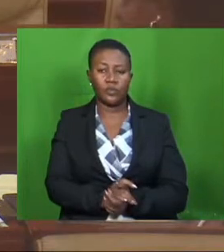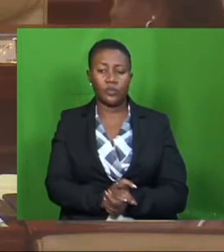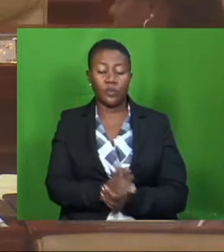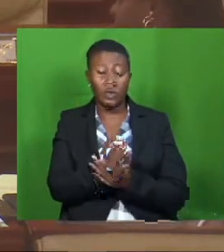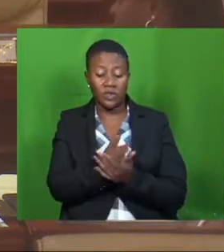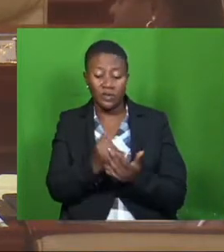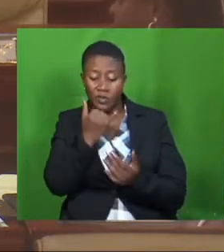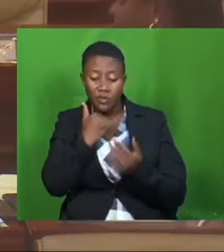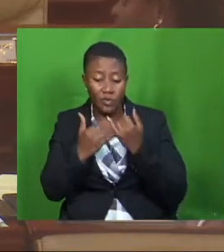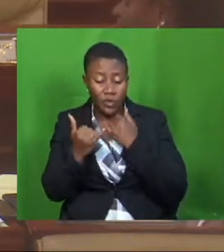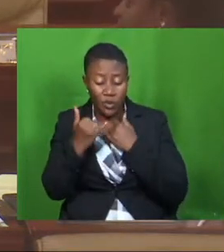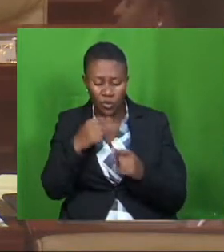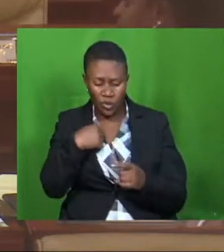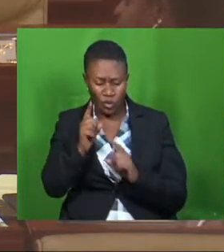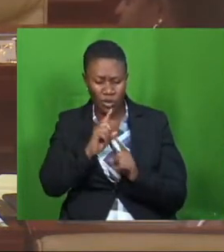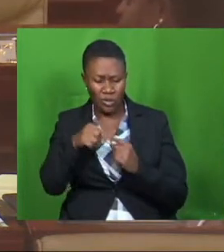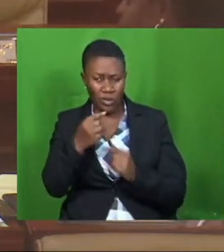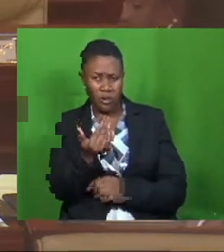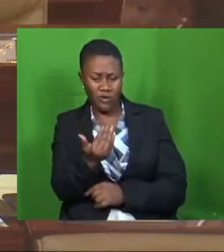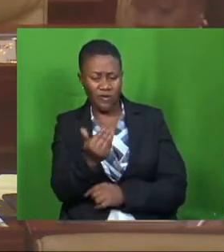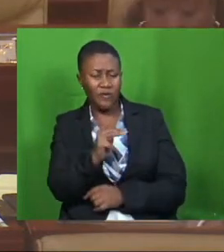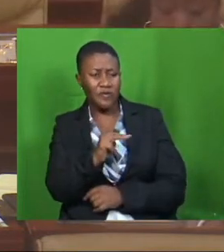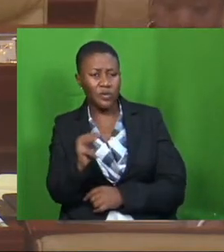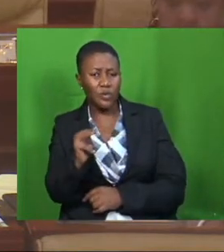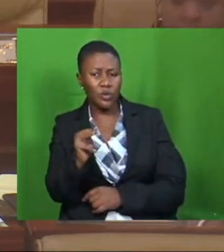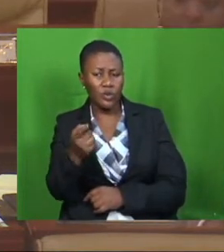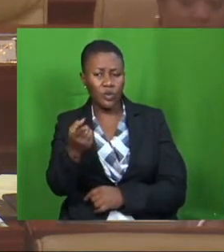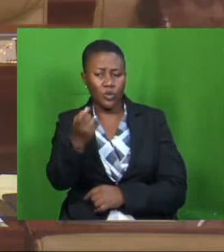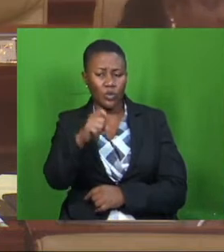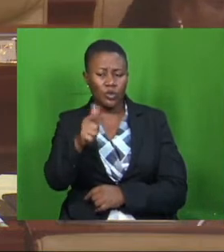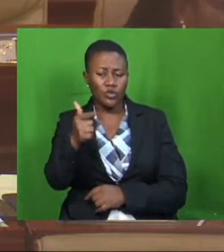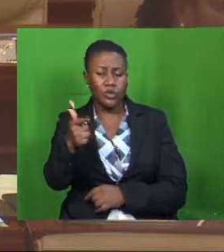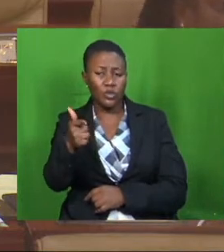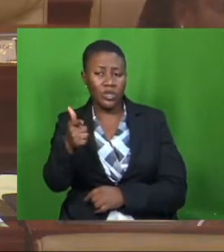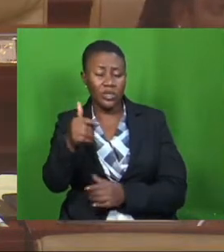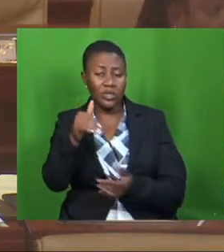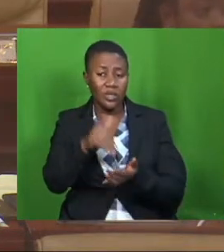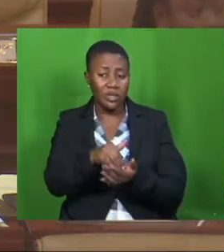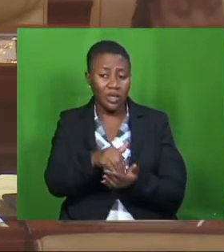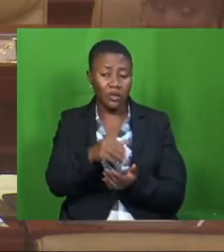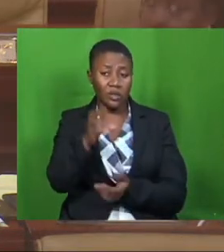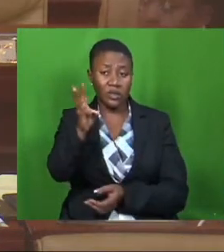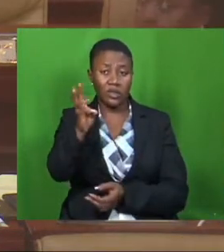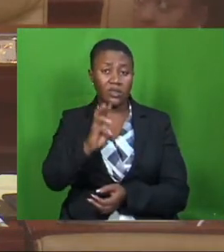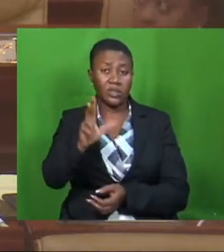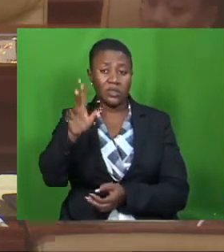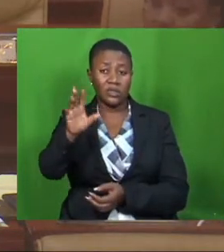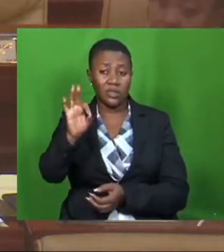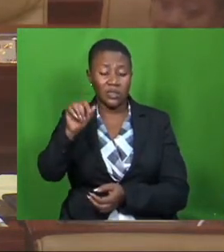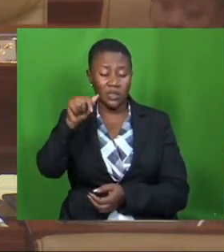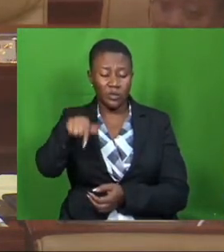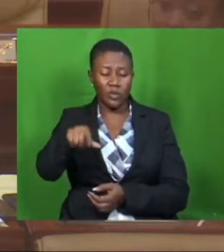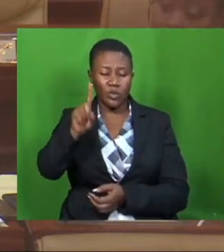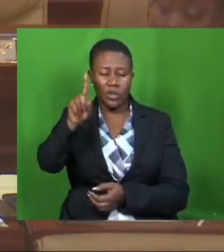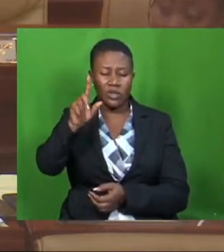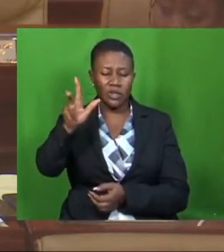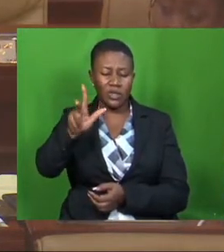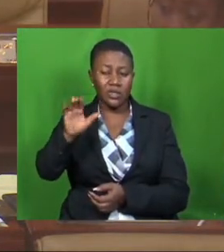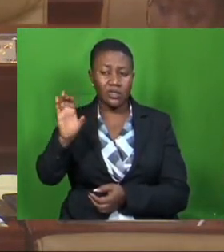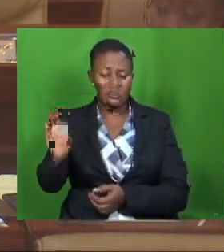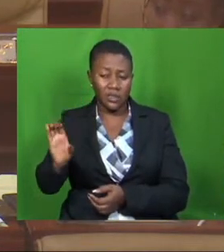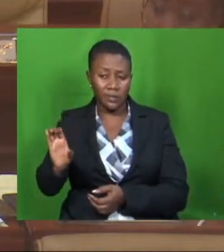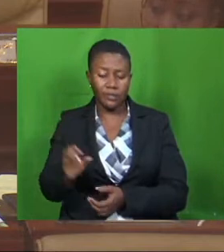significantly from an amount of 12 billion in 2017 report to